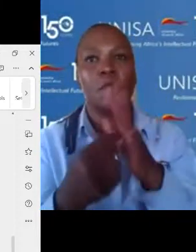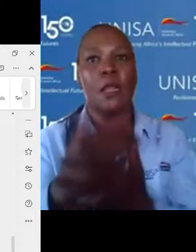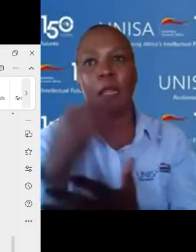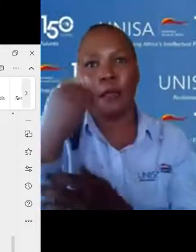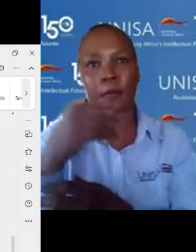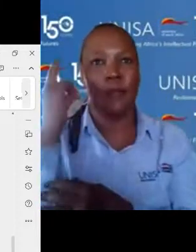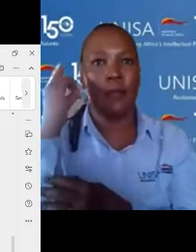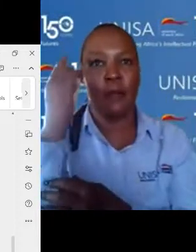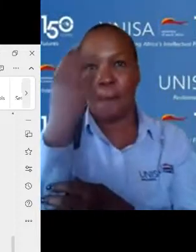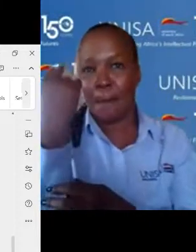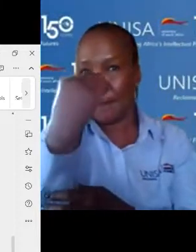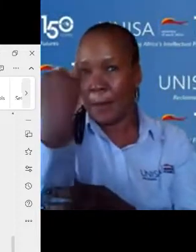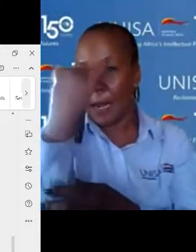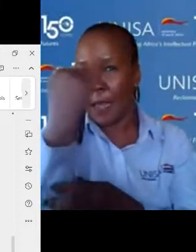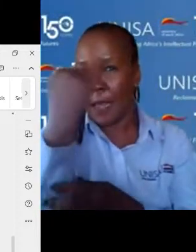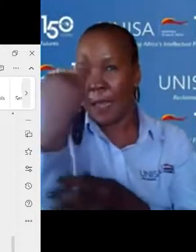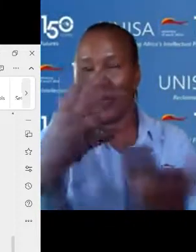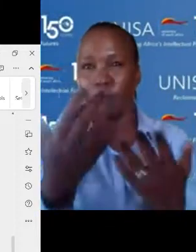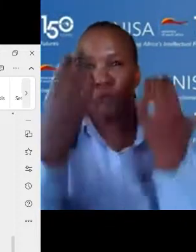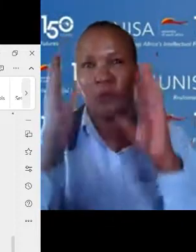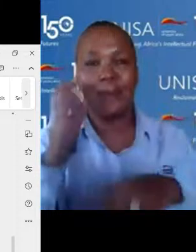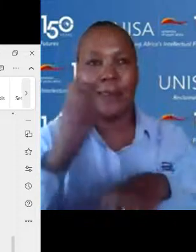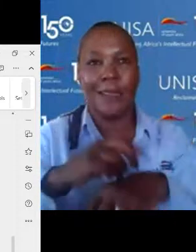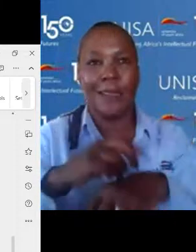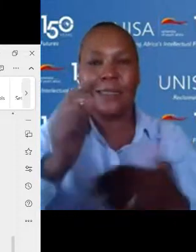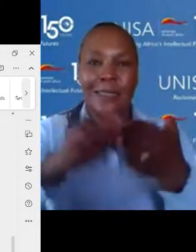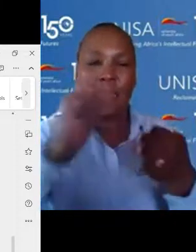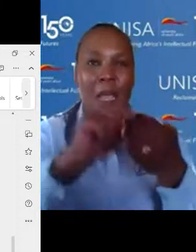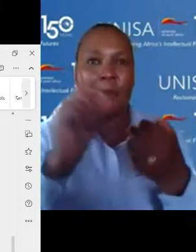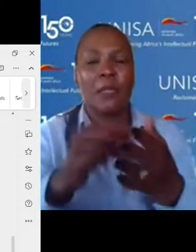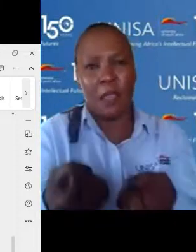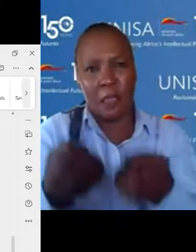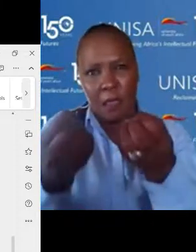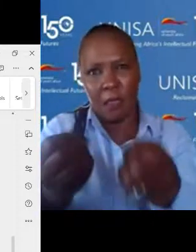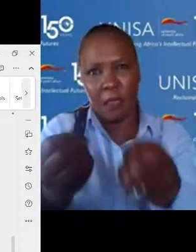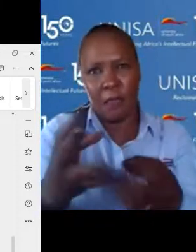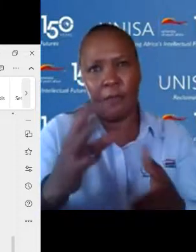a scriber, NSFAS does fund that.